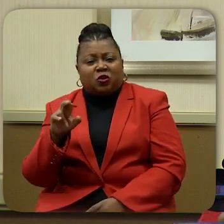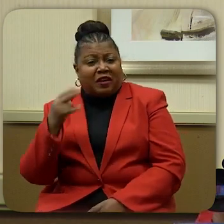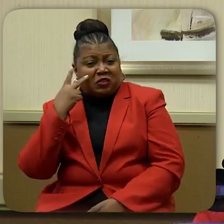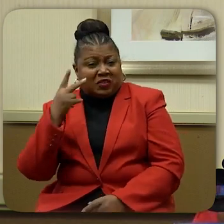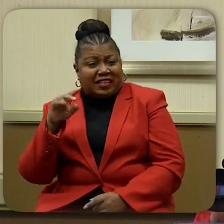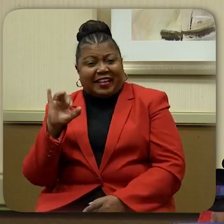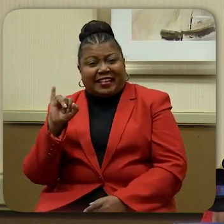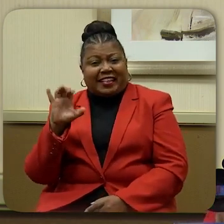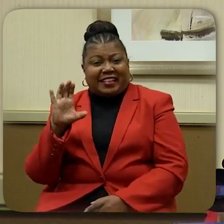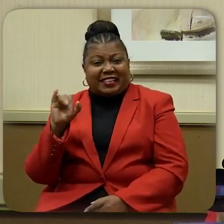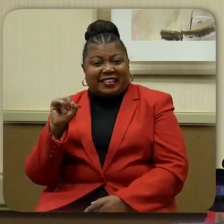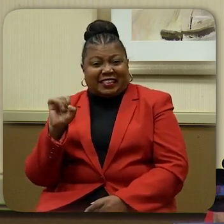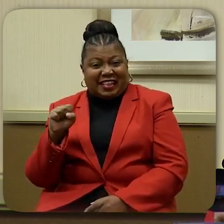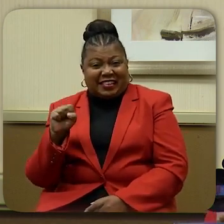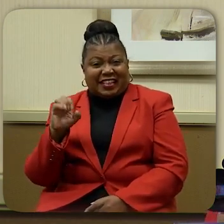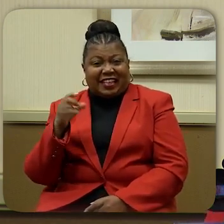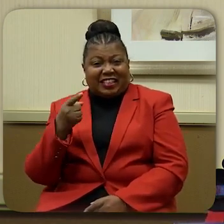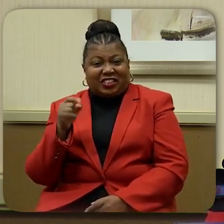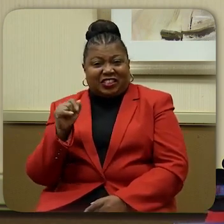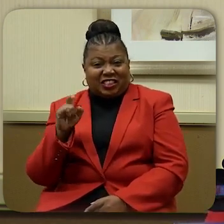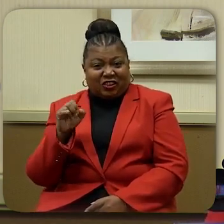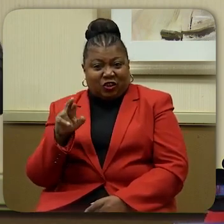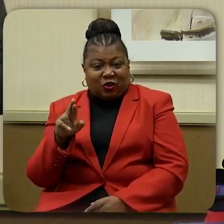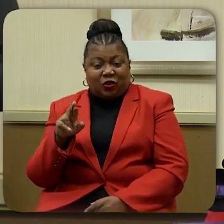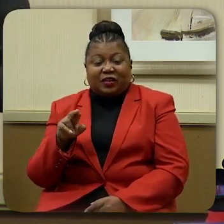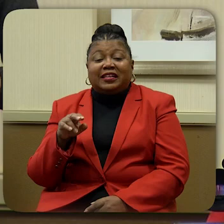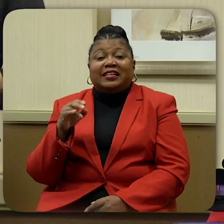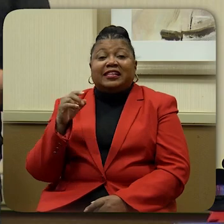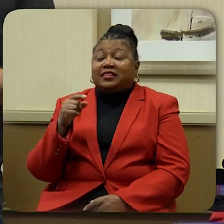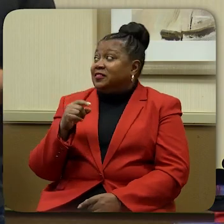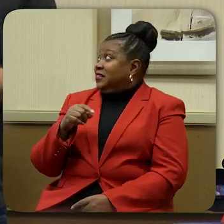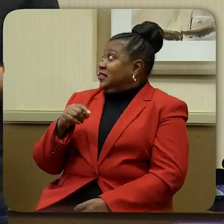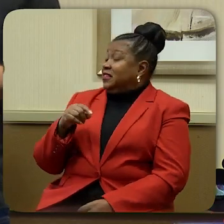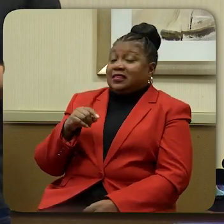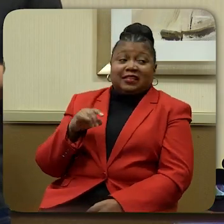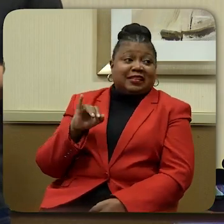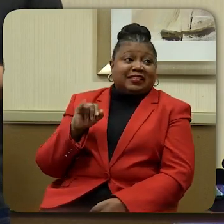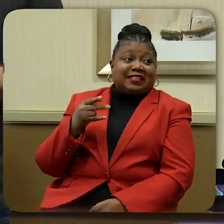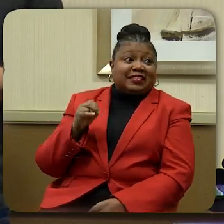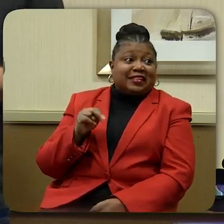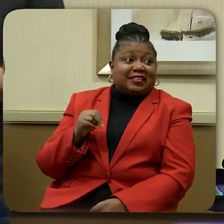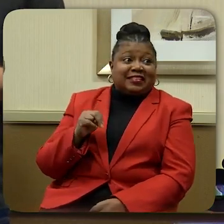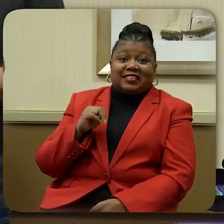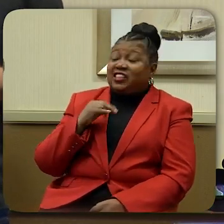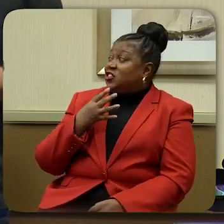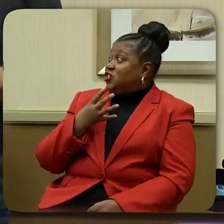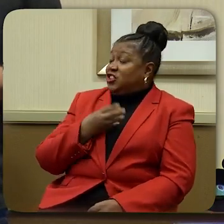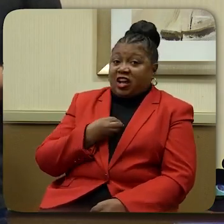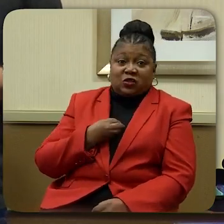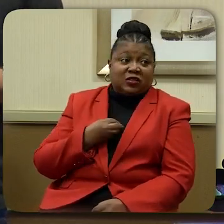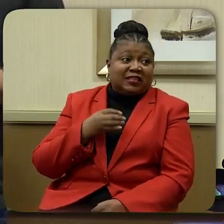Cis, C-I-S. Any other ones?